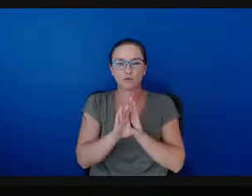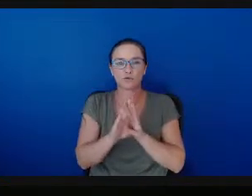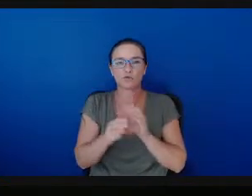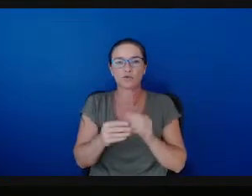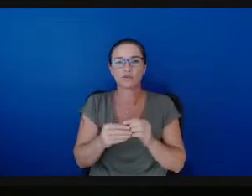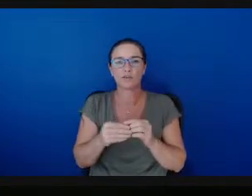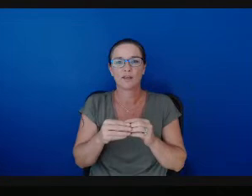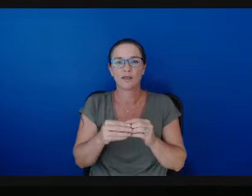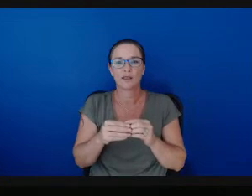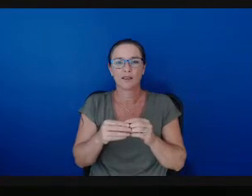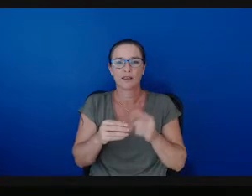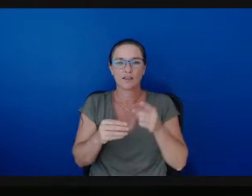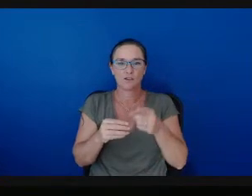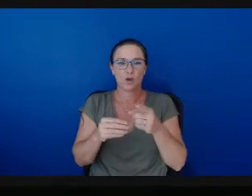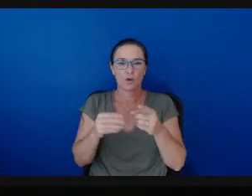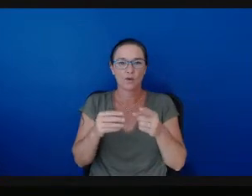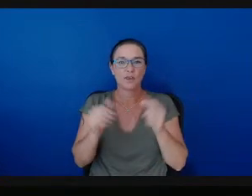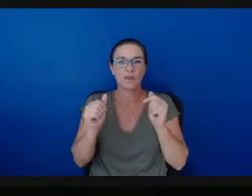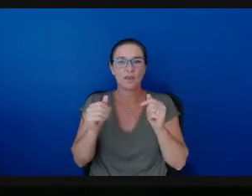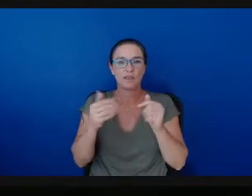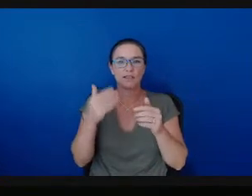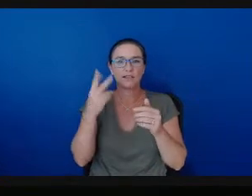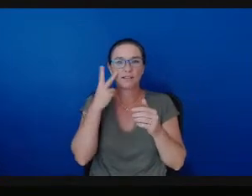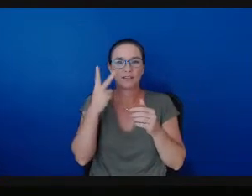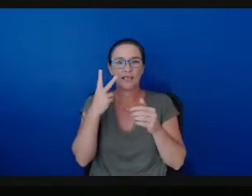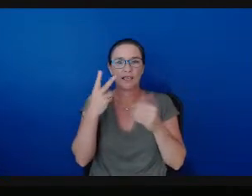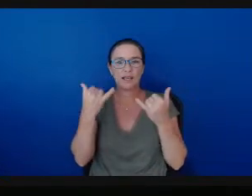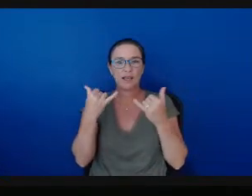The flow is all the way up to the edge of that thing now.